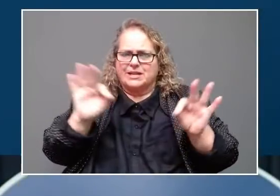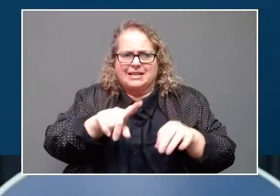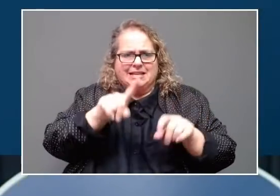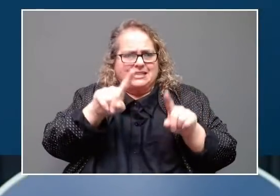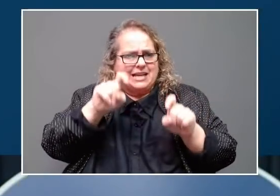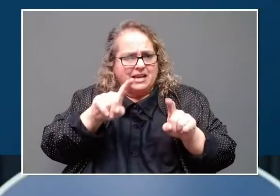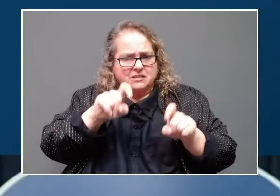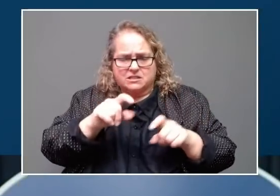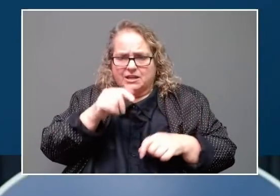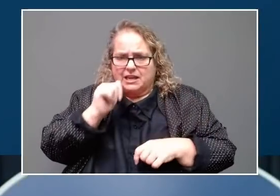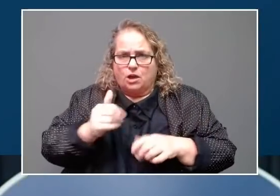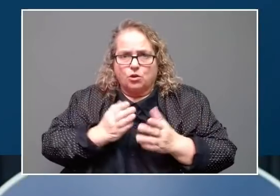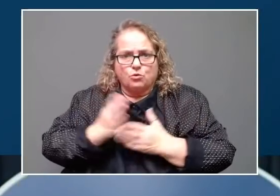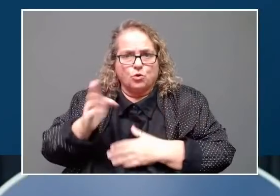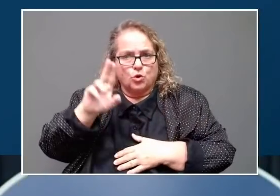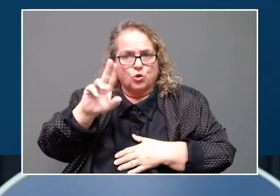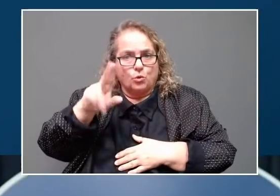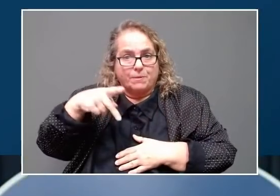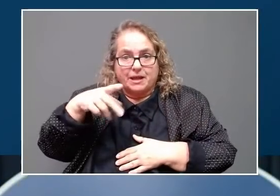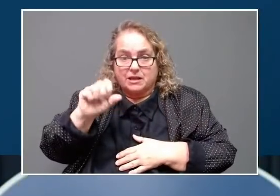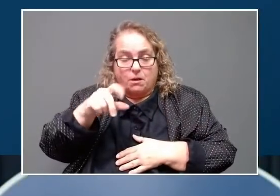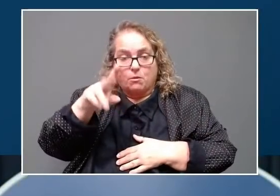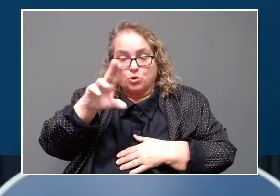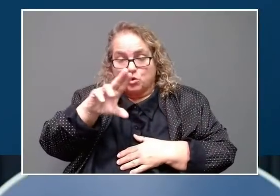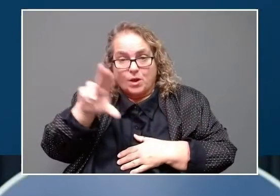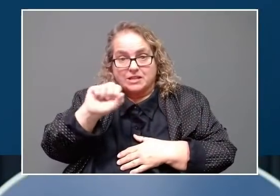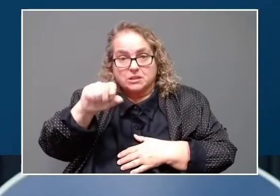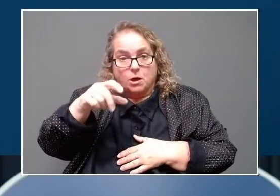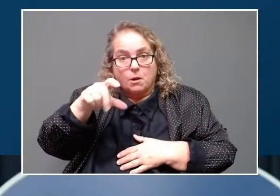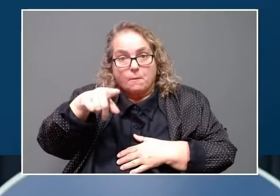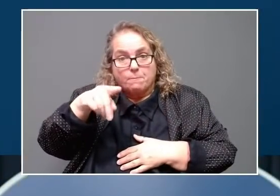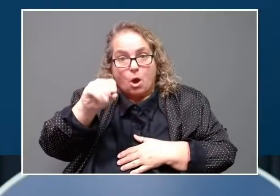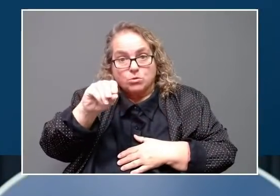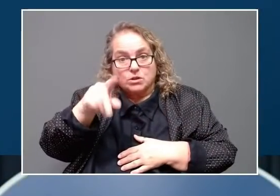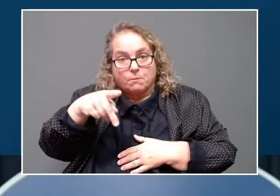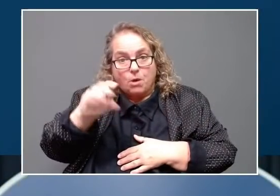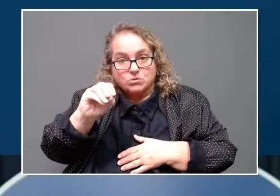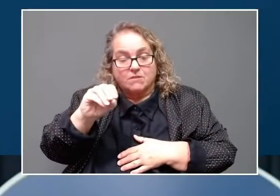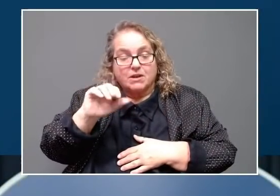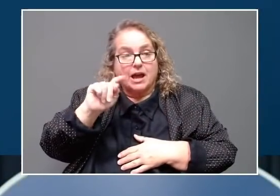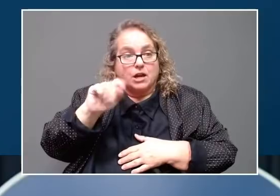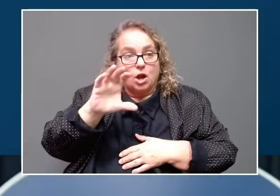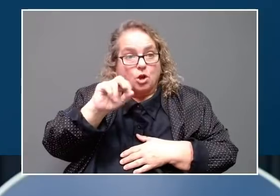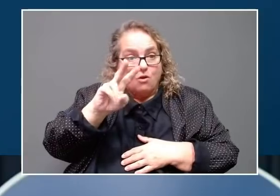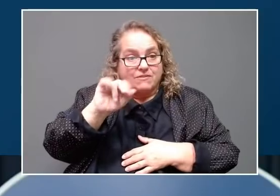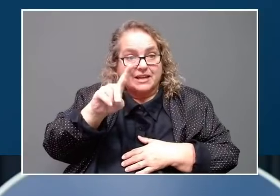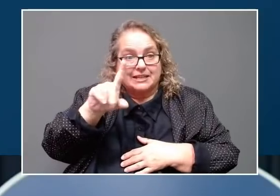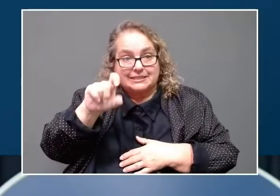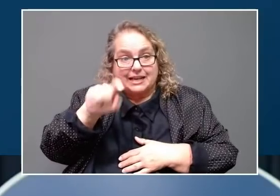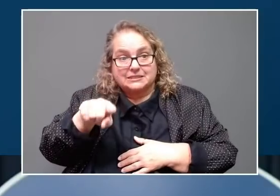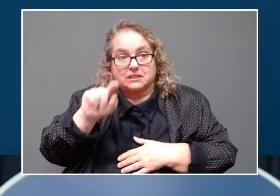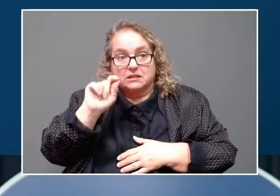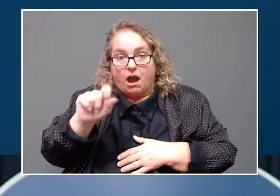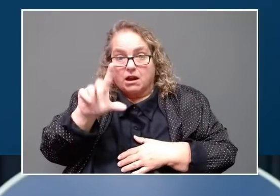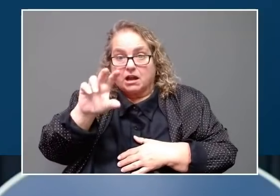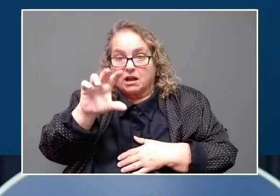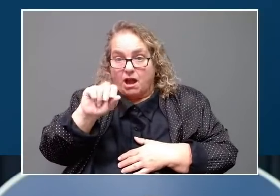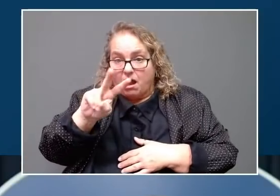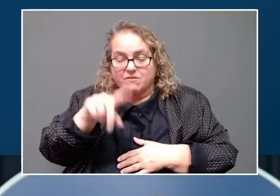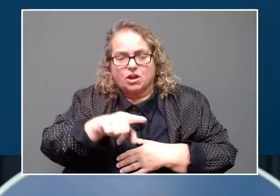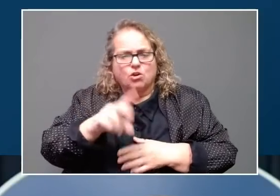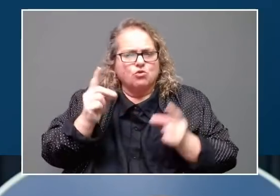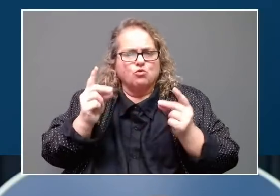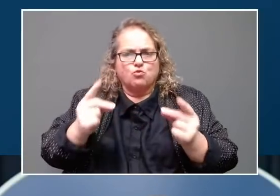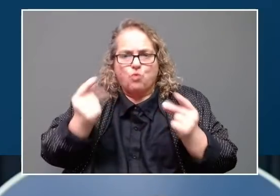States Postal Service at covidtests.gov. These are rapid antigen at-home tests which can be taken